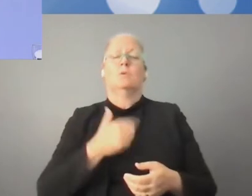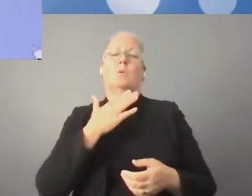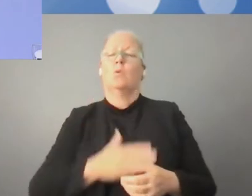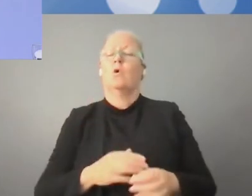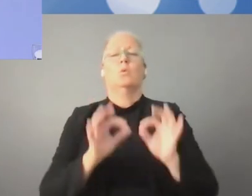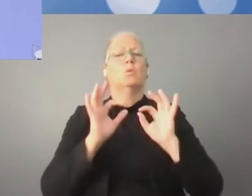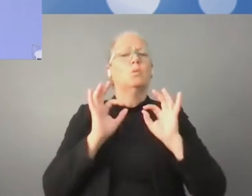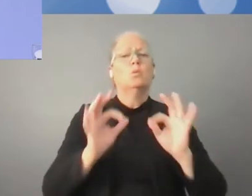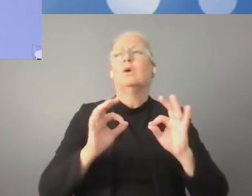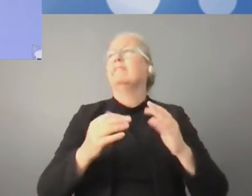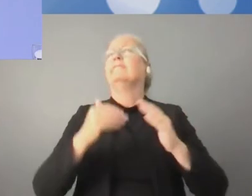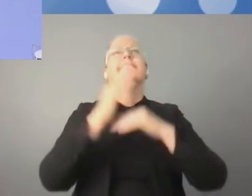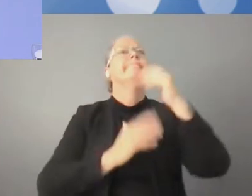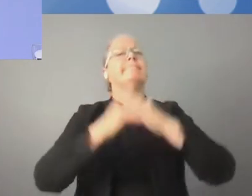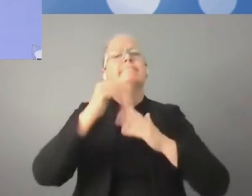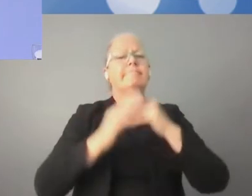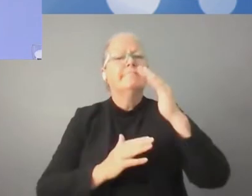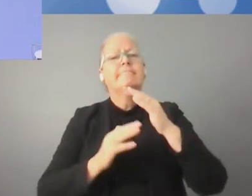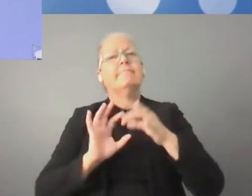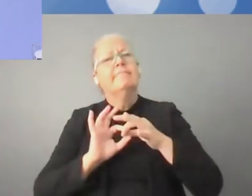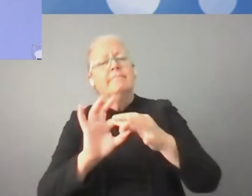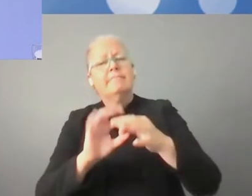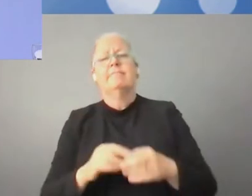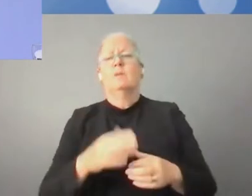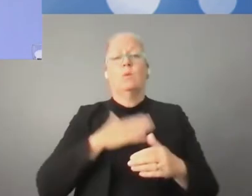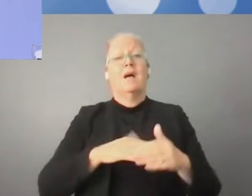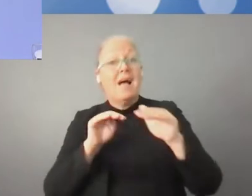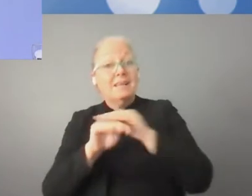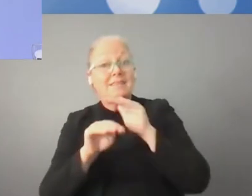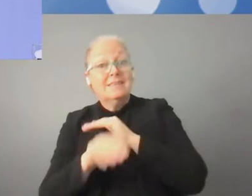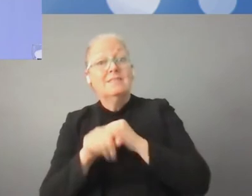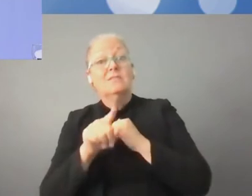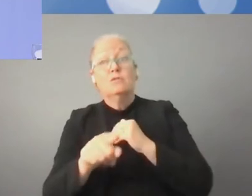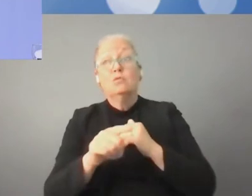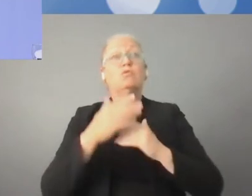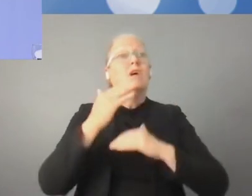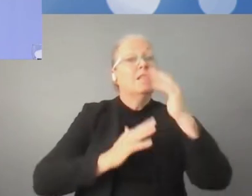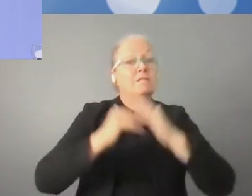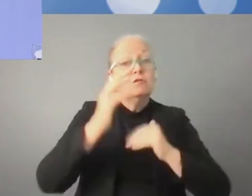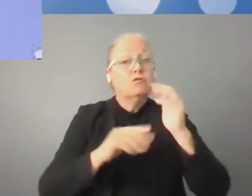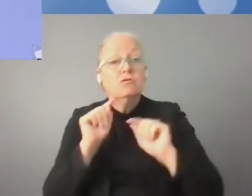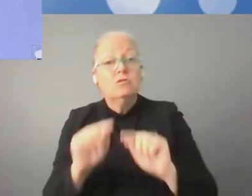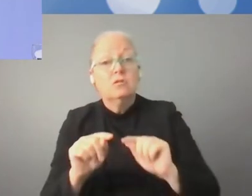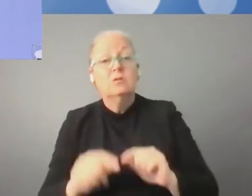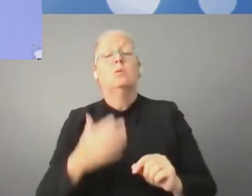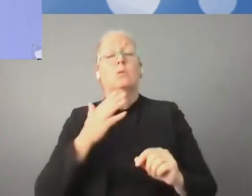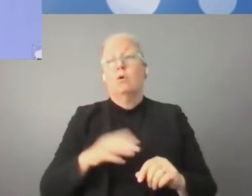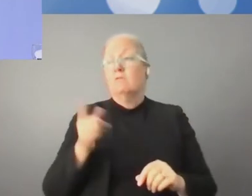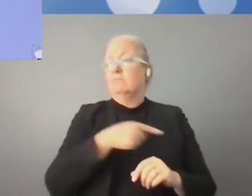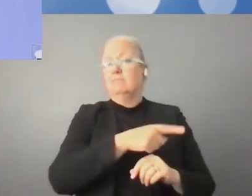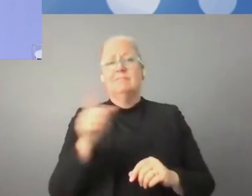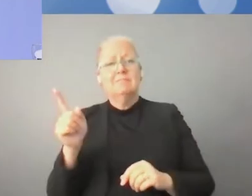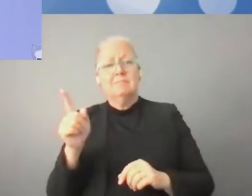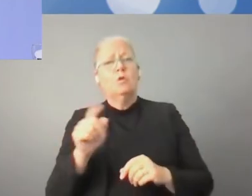need access to the infrastructures we need skilled people to be able to be users of all this and to do all